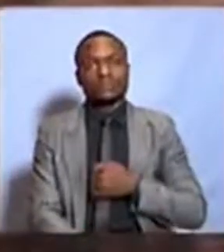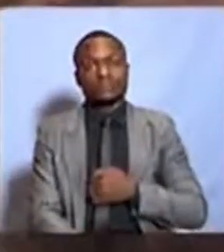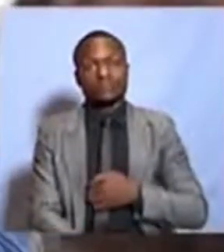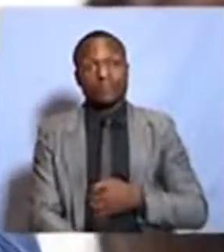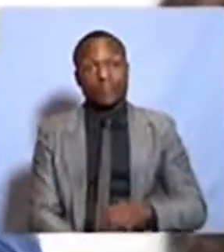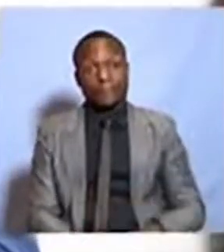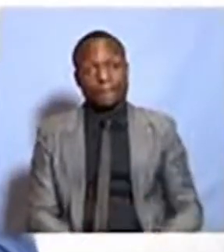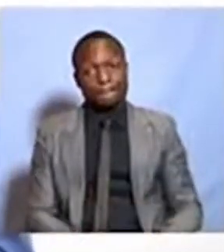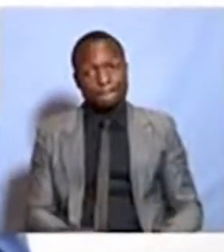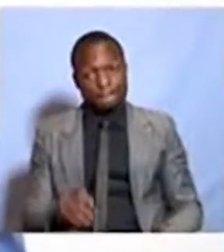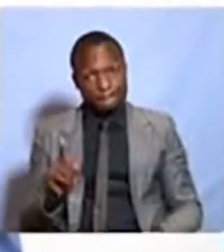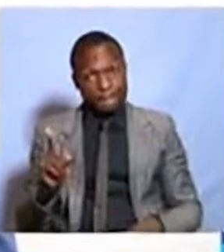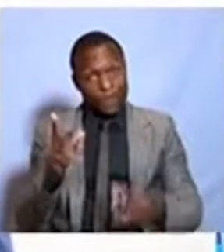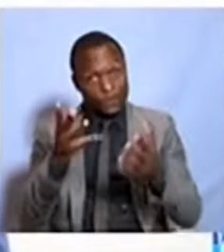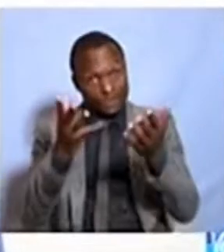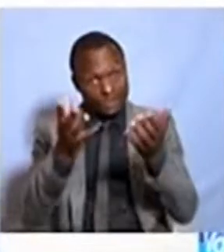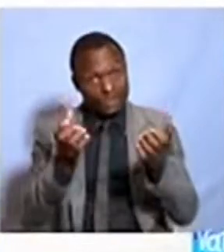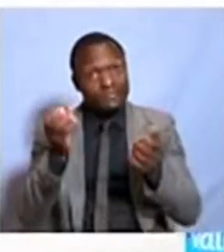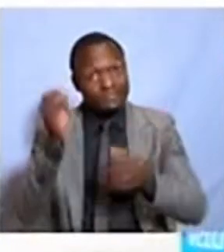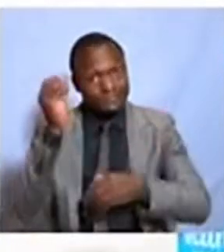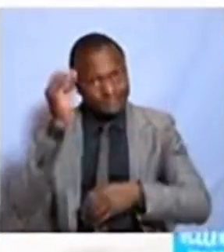I want to find out,